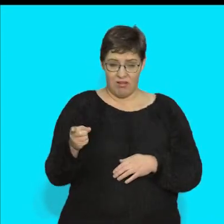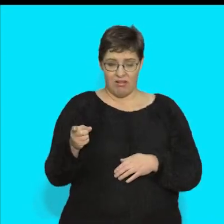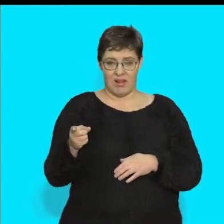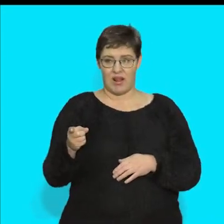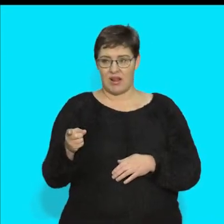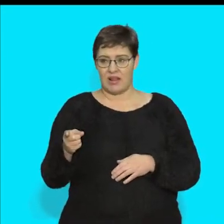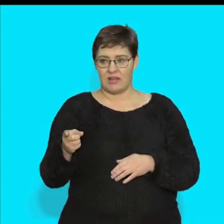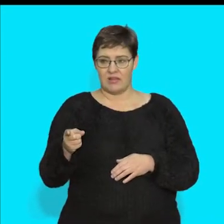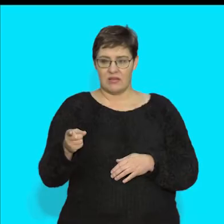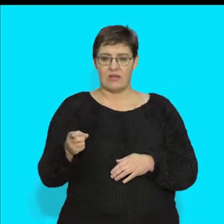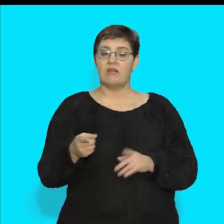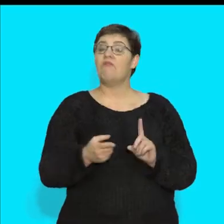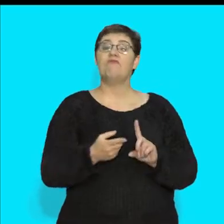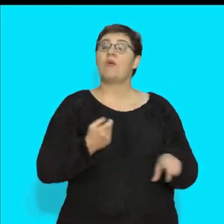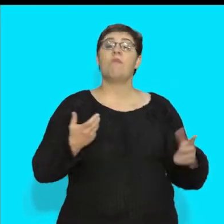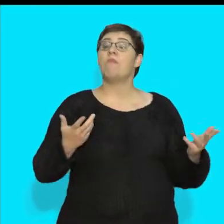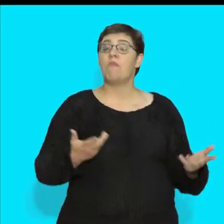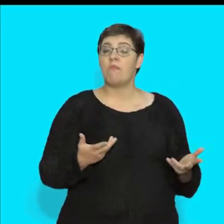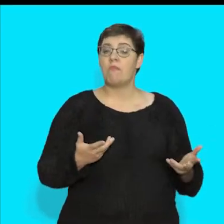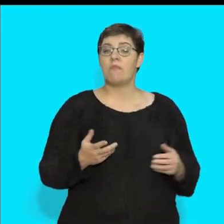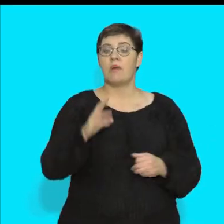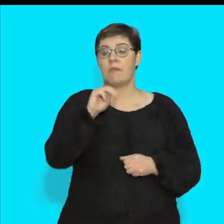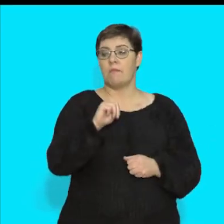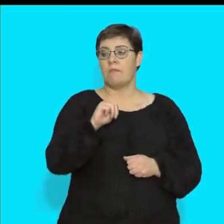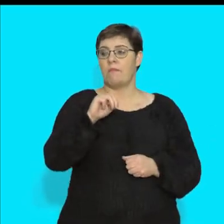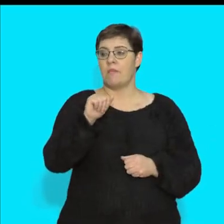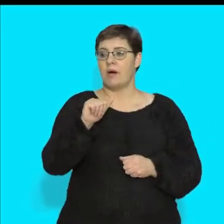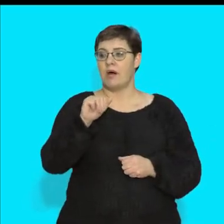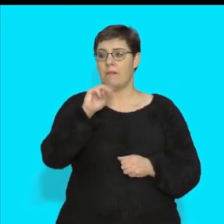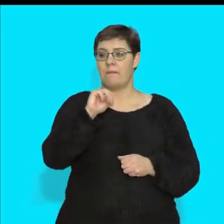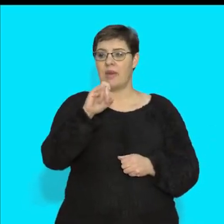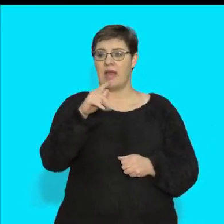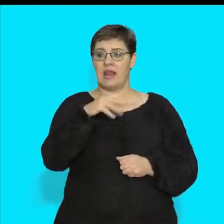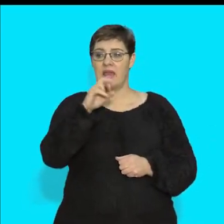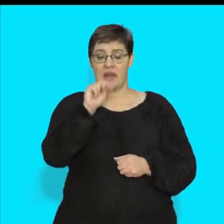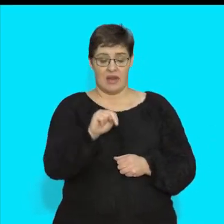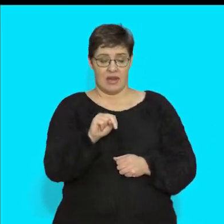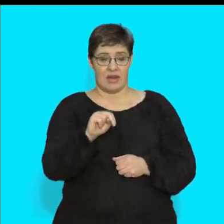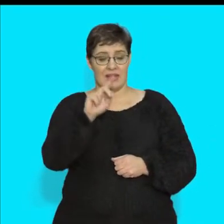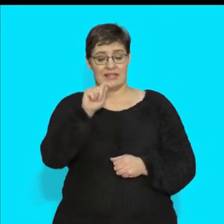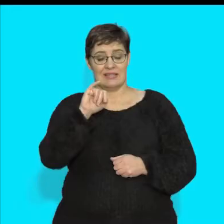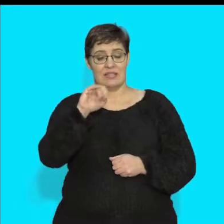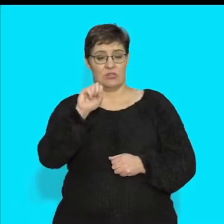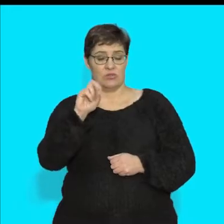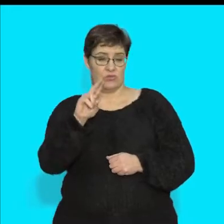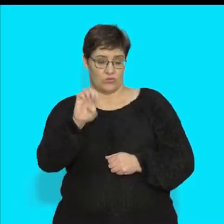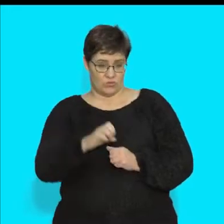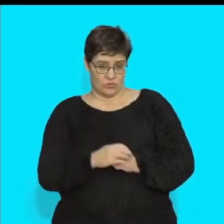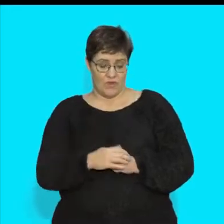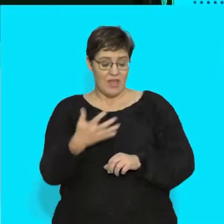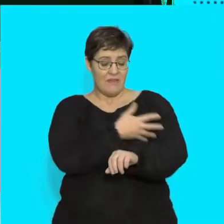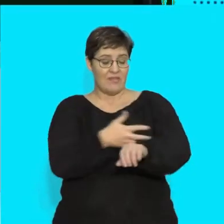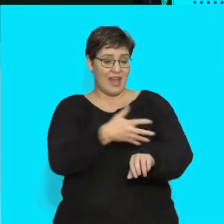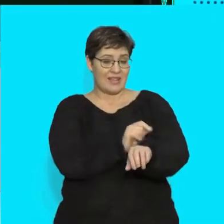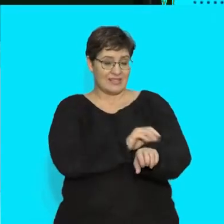be from, right, mammalian tissue. So when we look at a blood vessel, okay, we got on the outside,